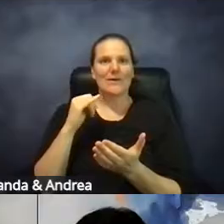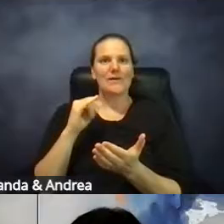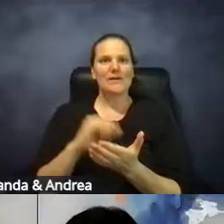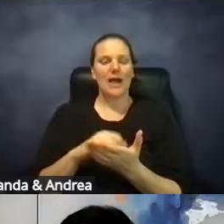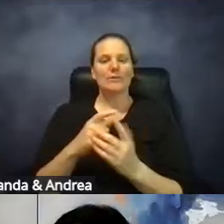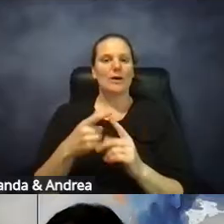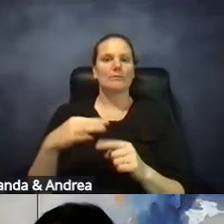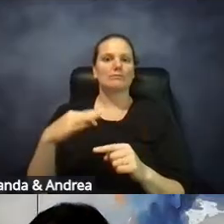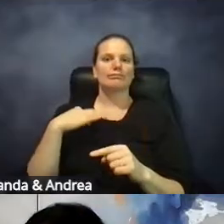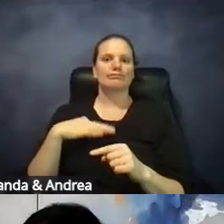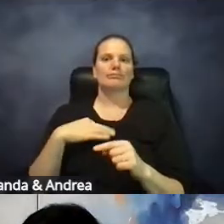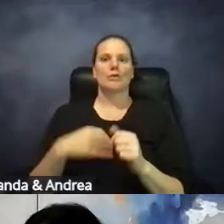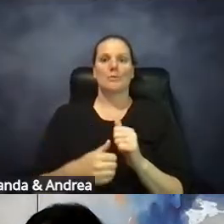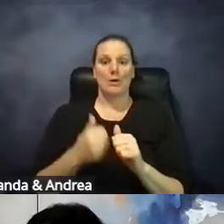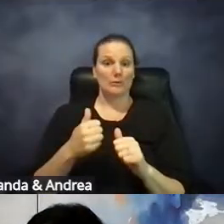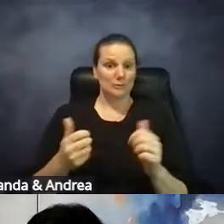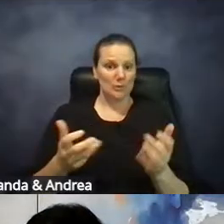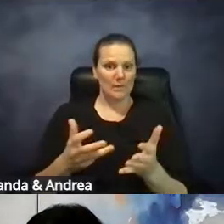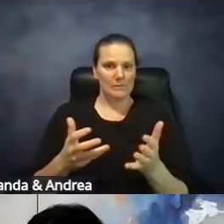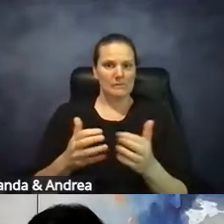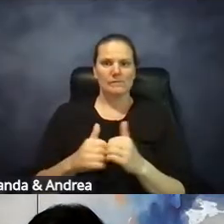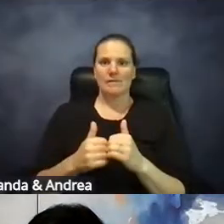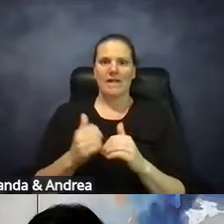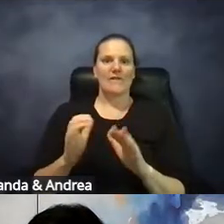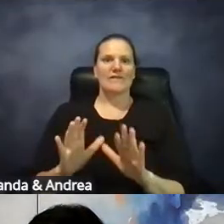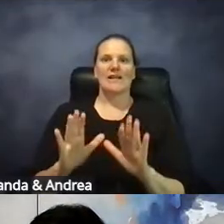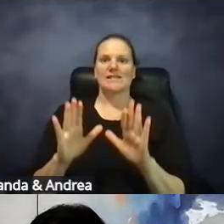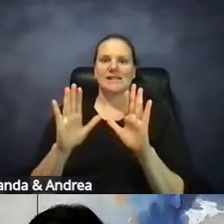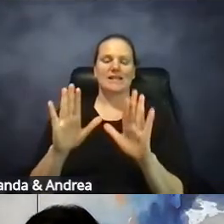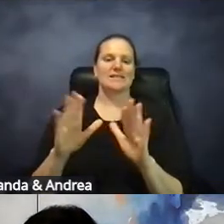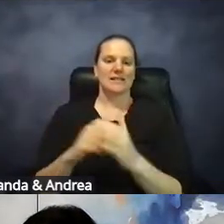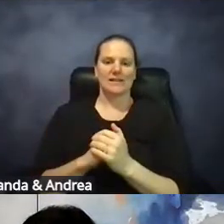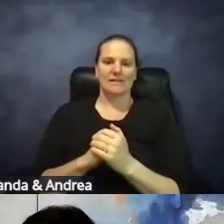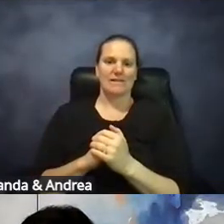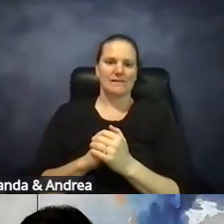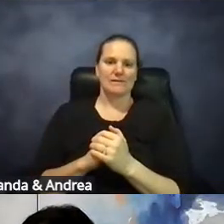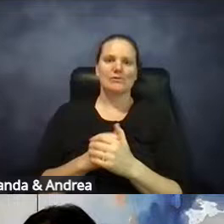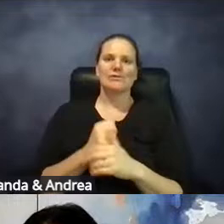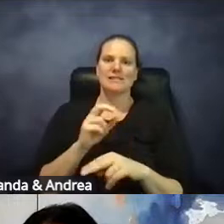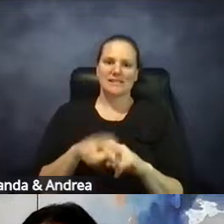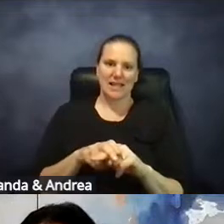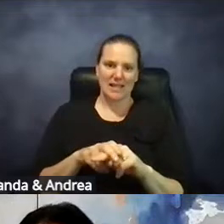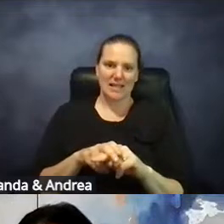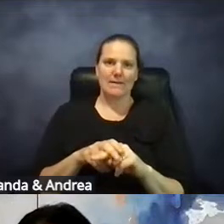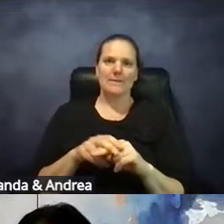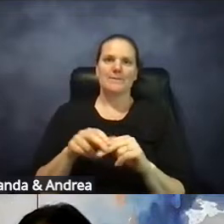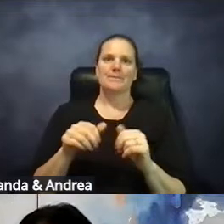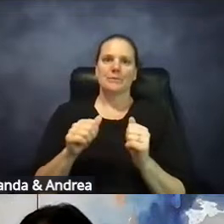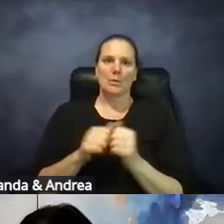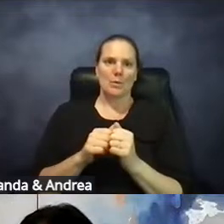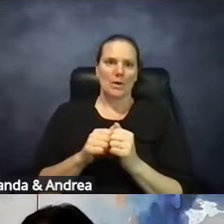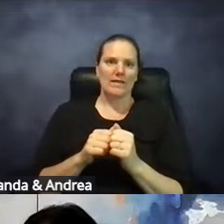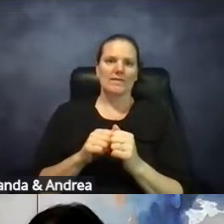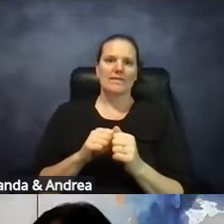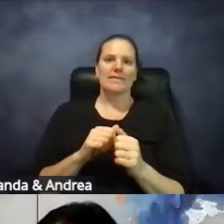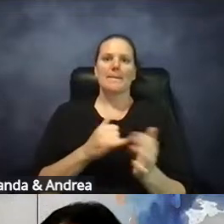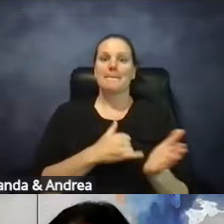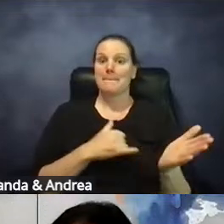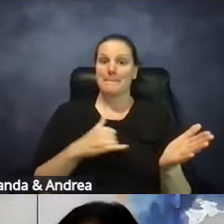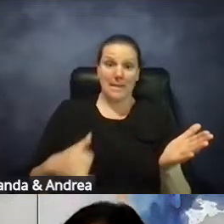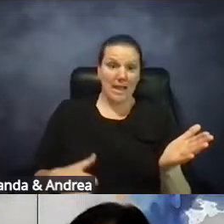away from it most of all was how fantastic it was to sit down with the mayor of Vancouver